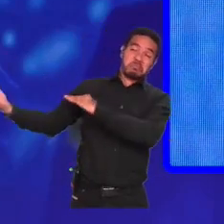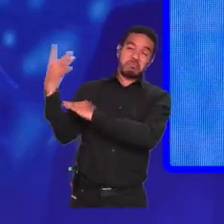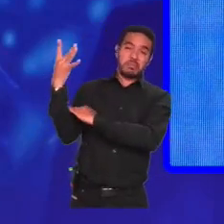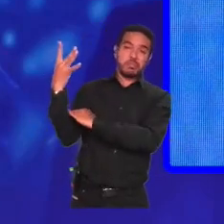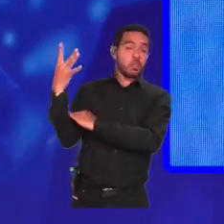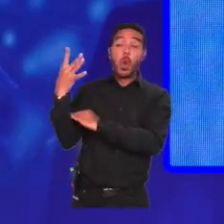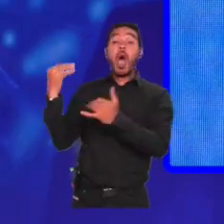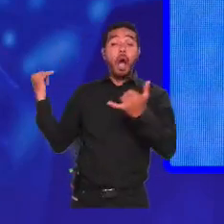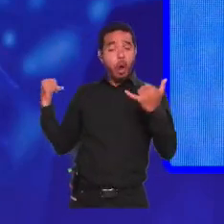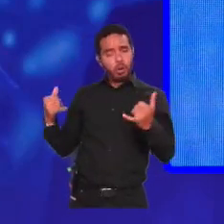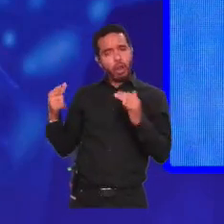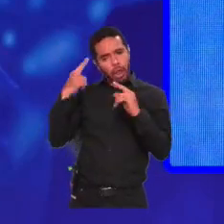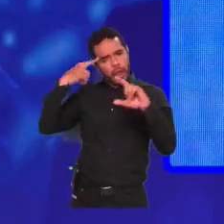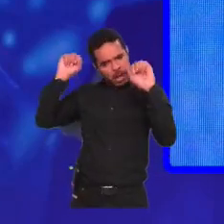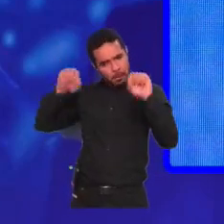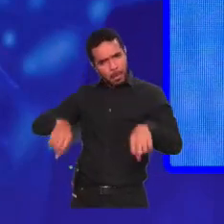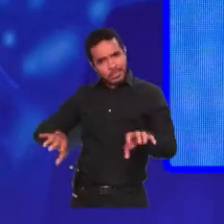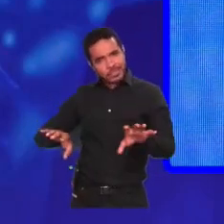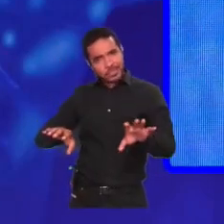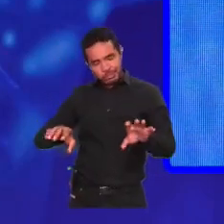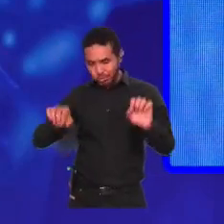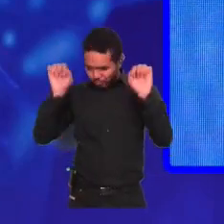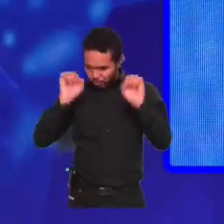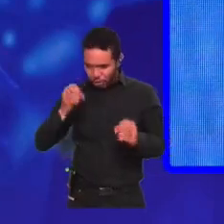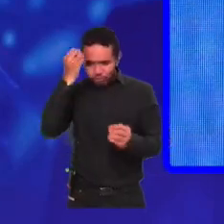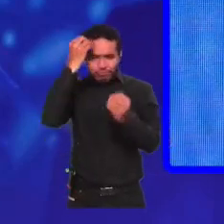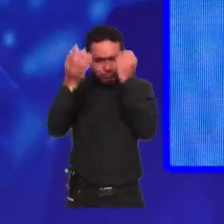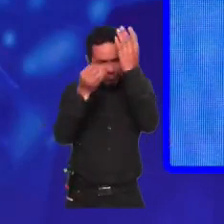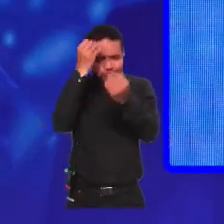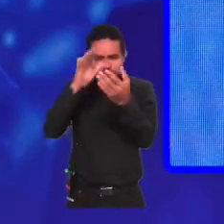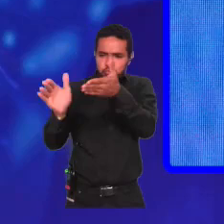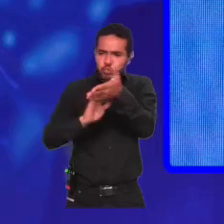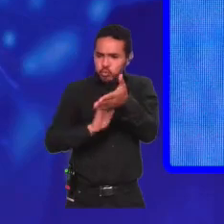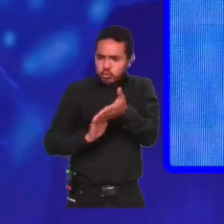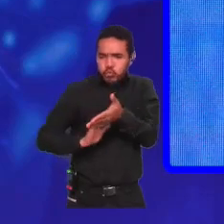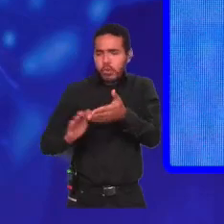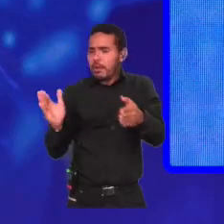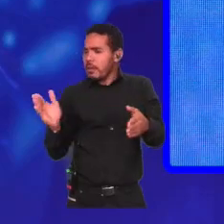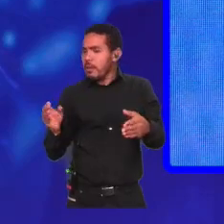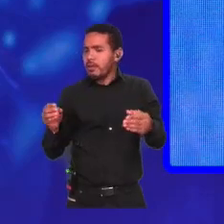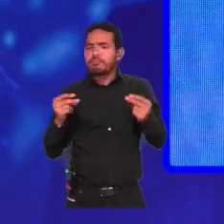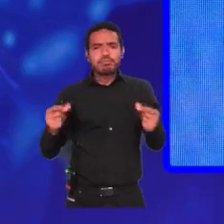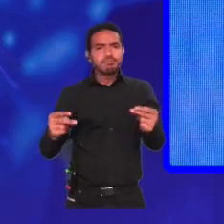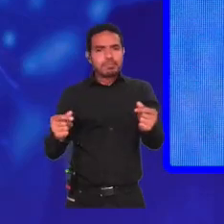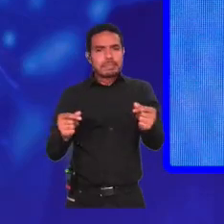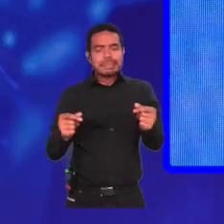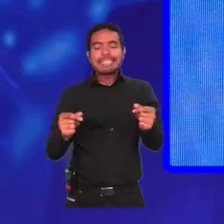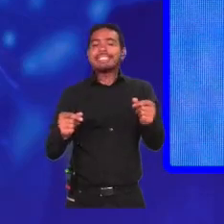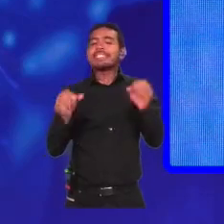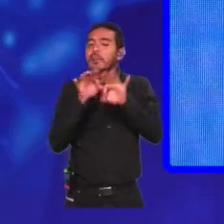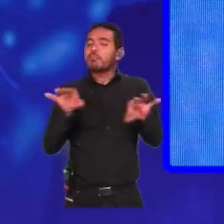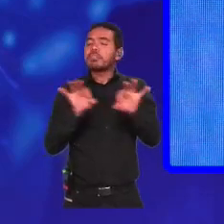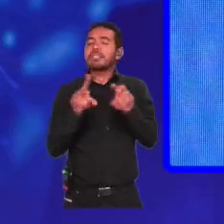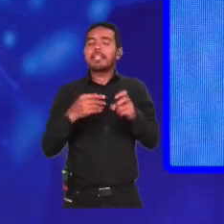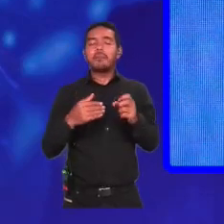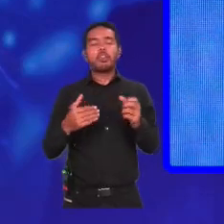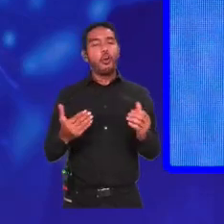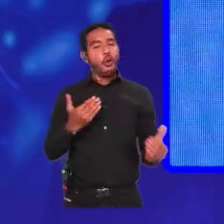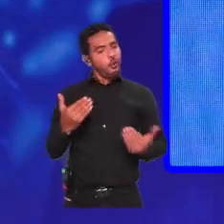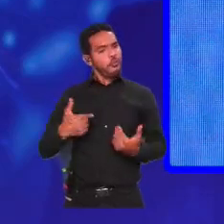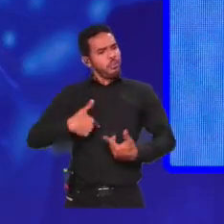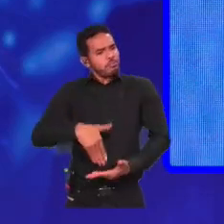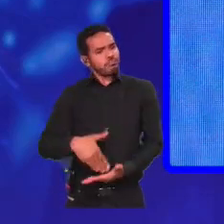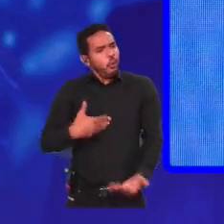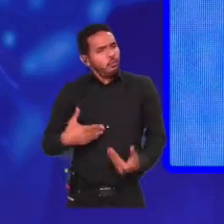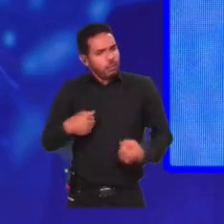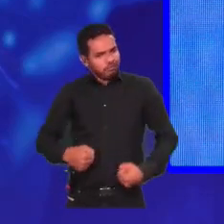it. We're big, big problem solvers. Like, believe in yourself. So that's the confidence part. The capability part. Like, there was